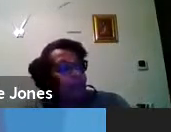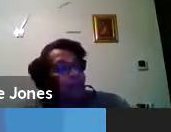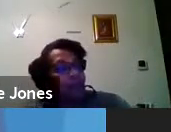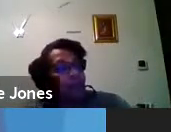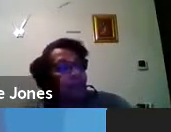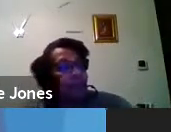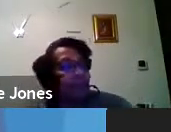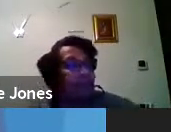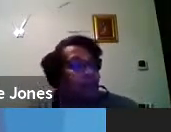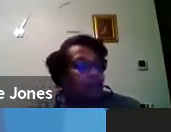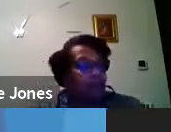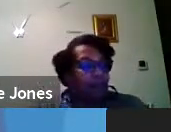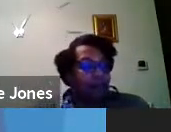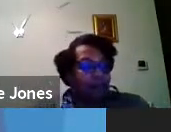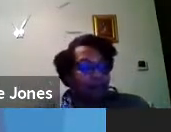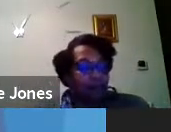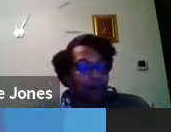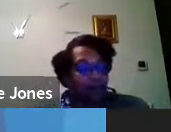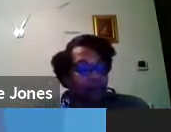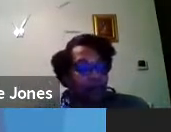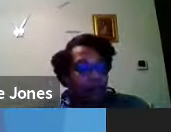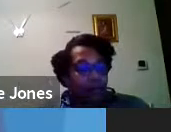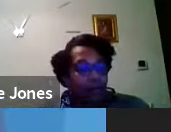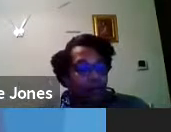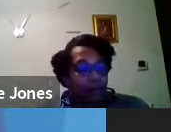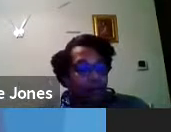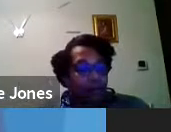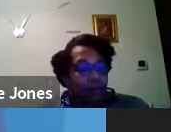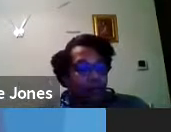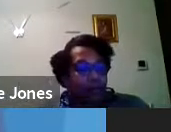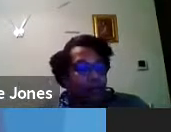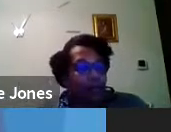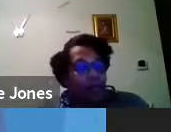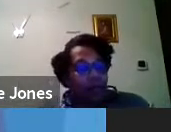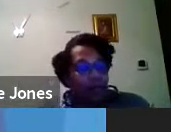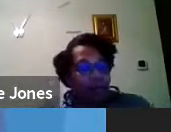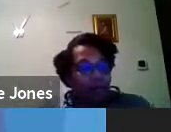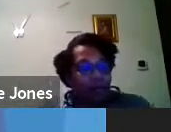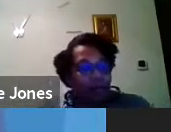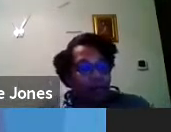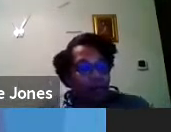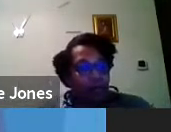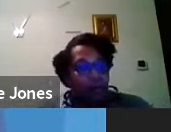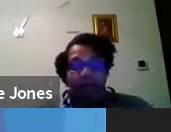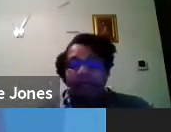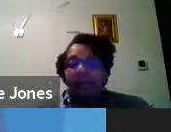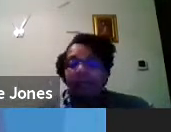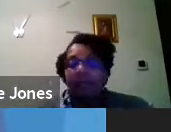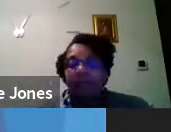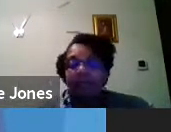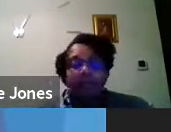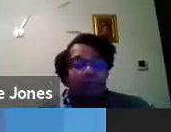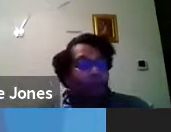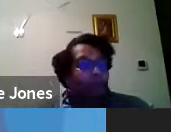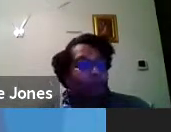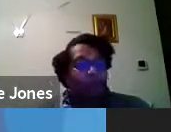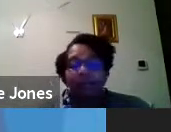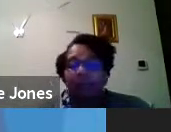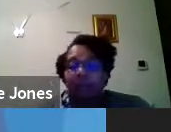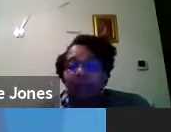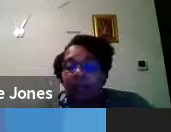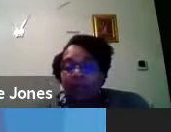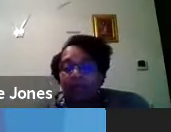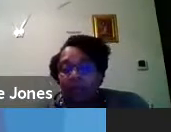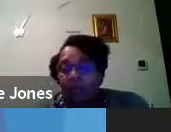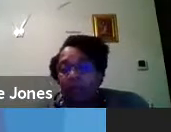afternoon. Right now, I'd like to talk with you a little bit about our 3 levels of individual services, as well as some